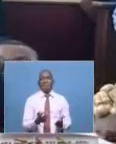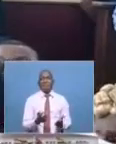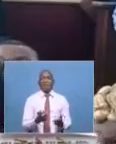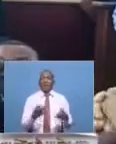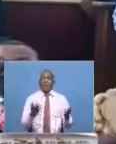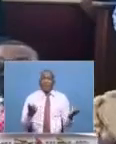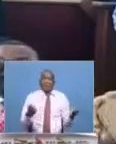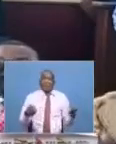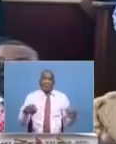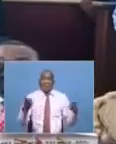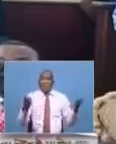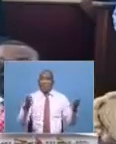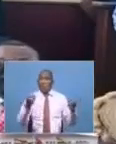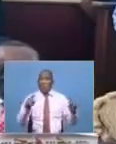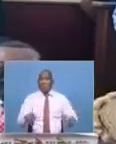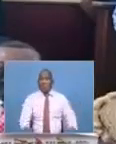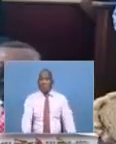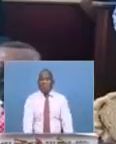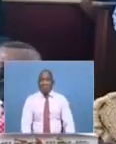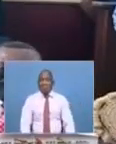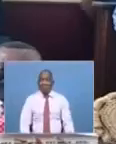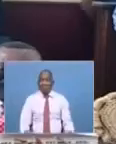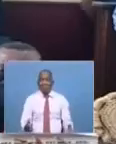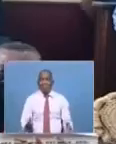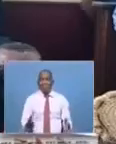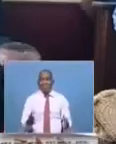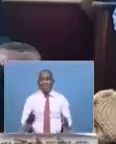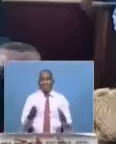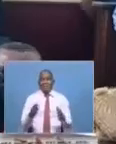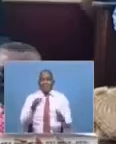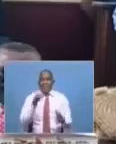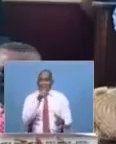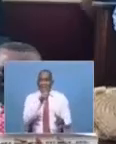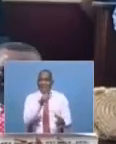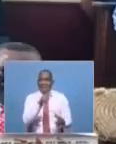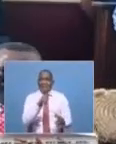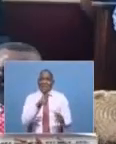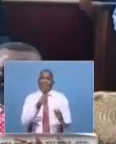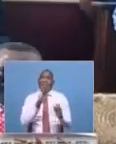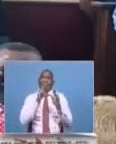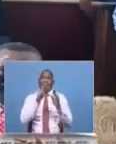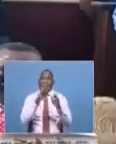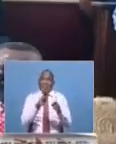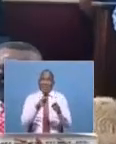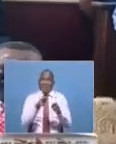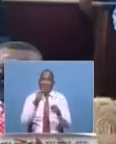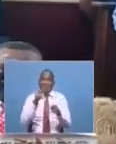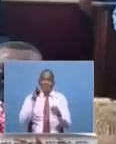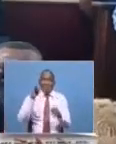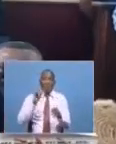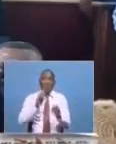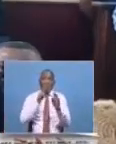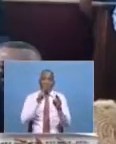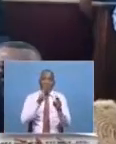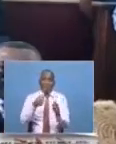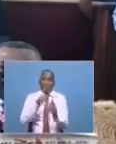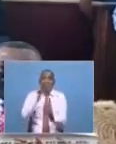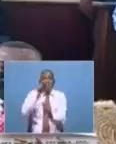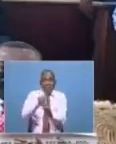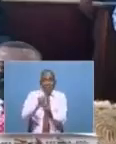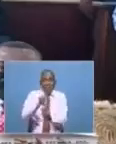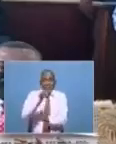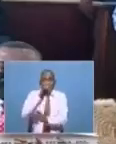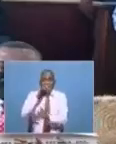according to the answer to the petition that we have filed, that